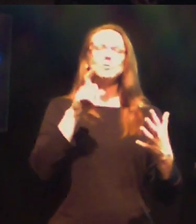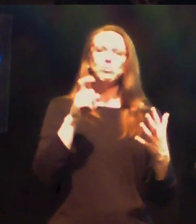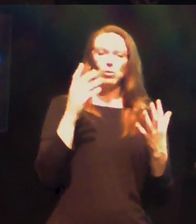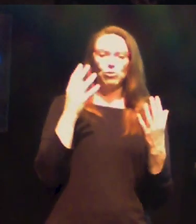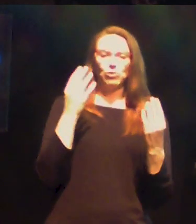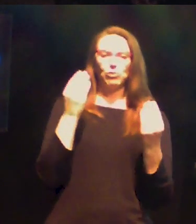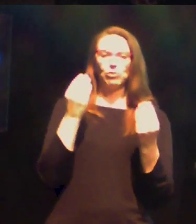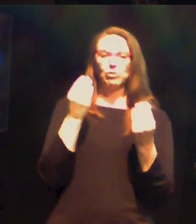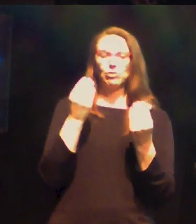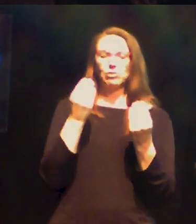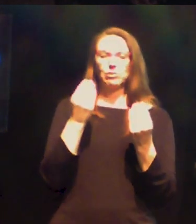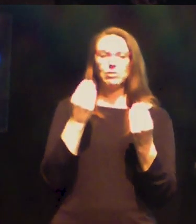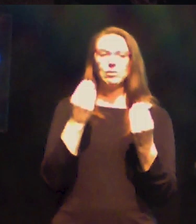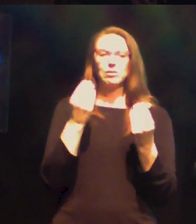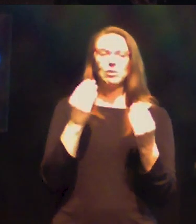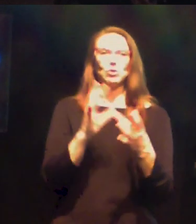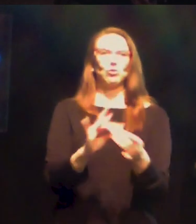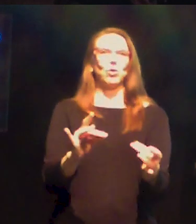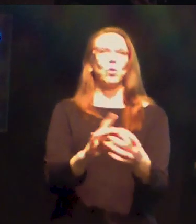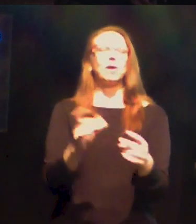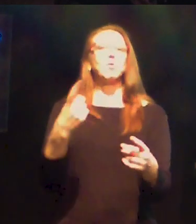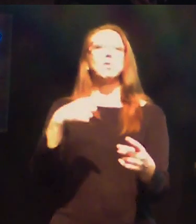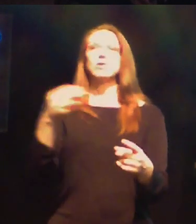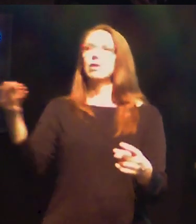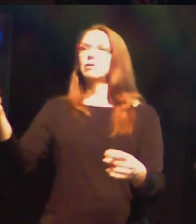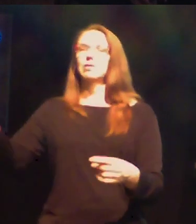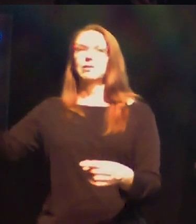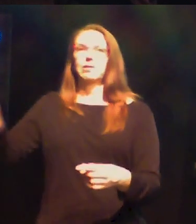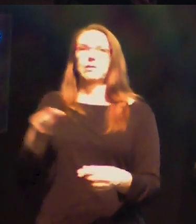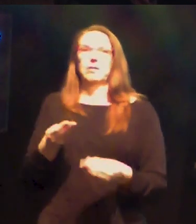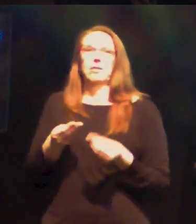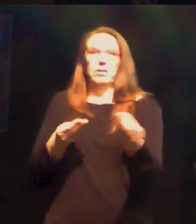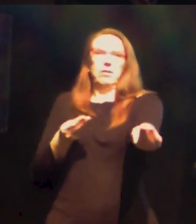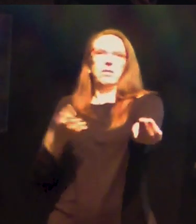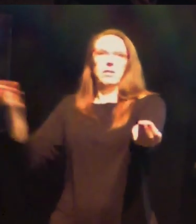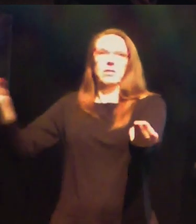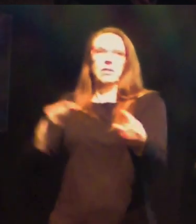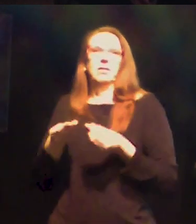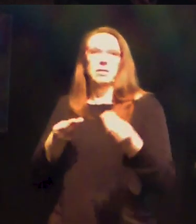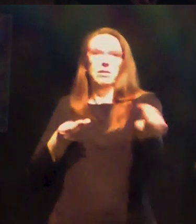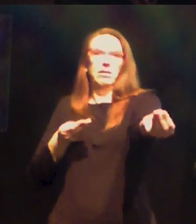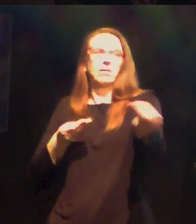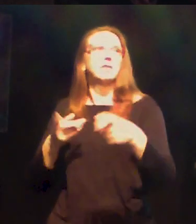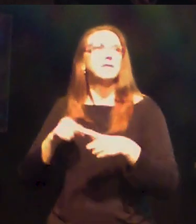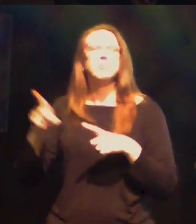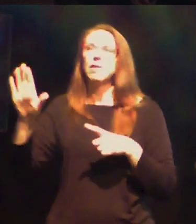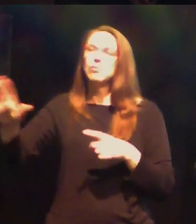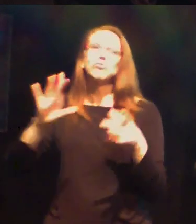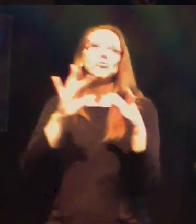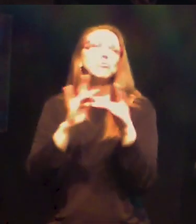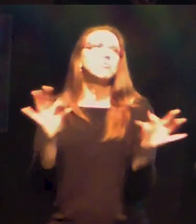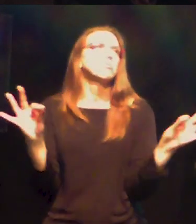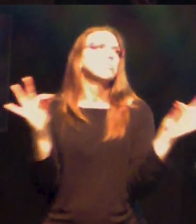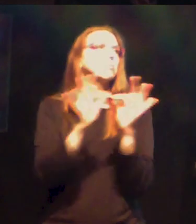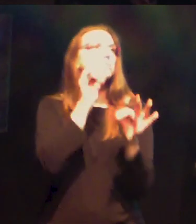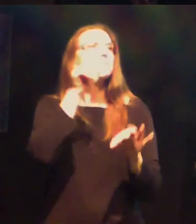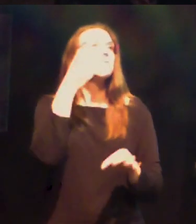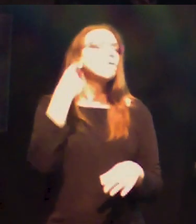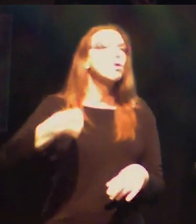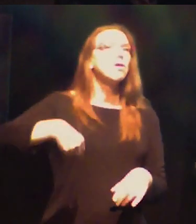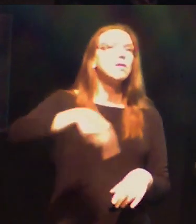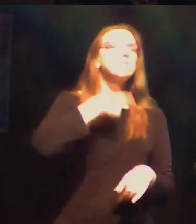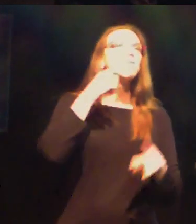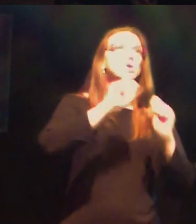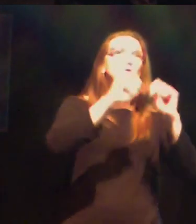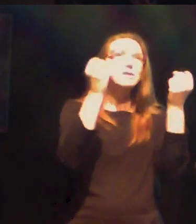tell by us. We were just medium. But Michelle's story is so important, not only for us, for